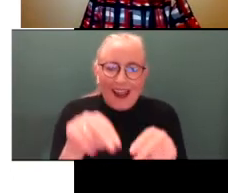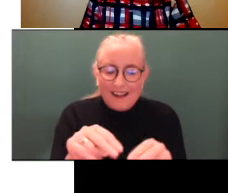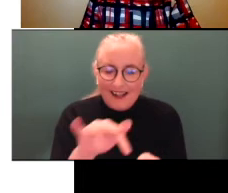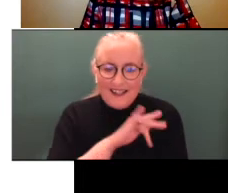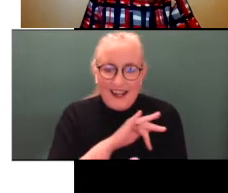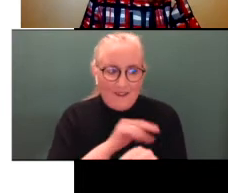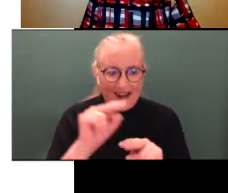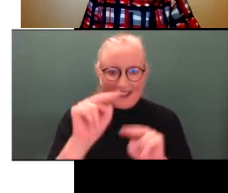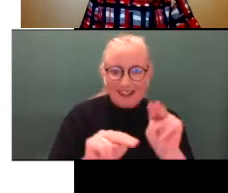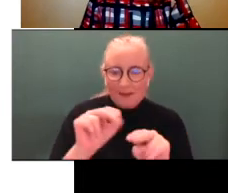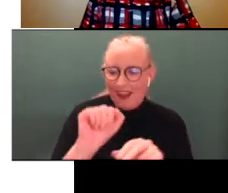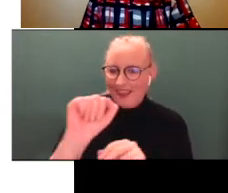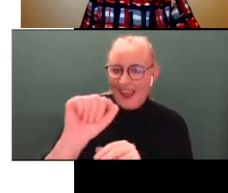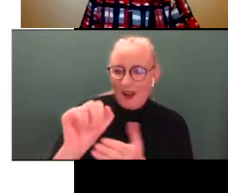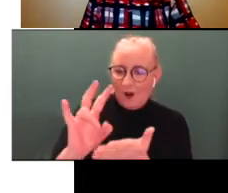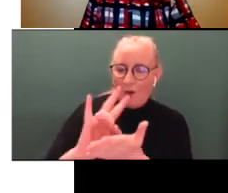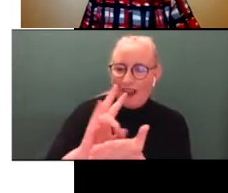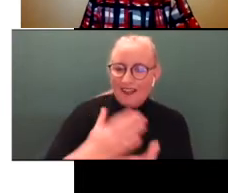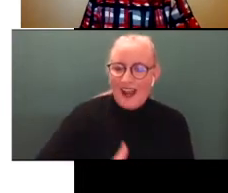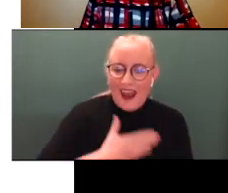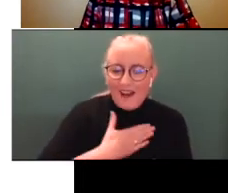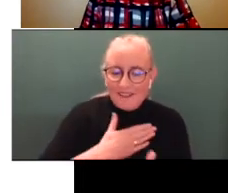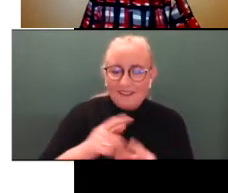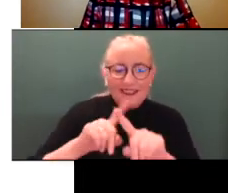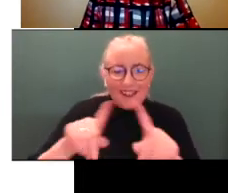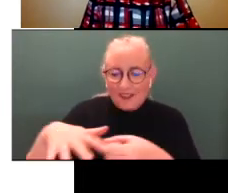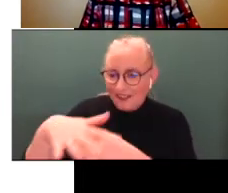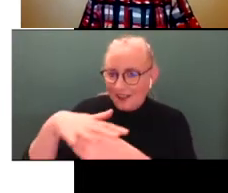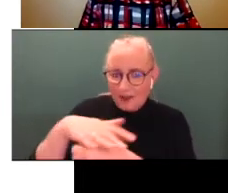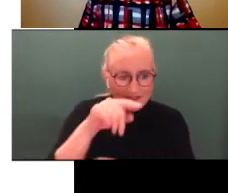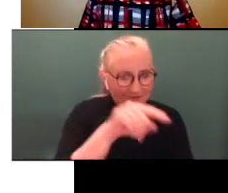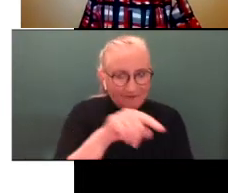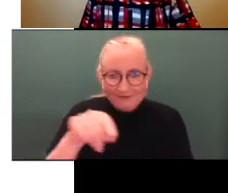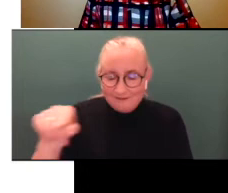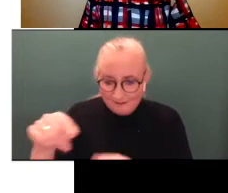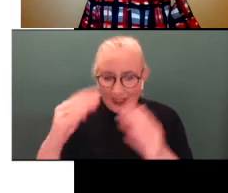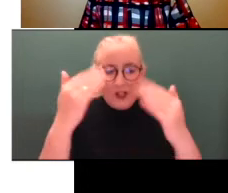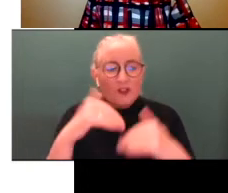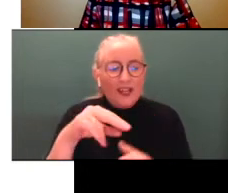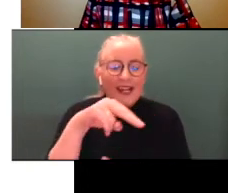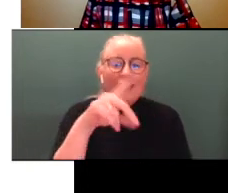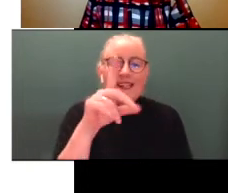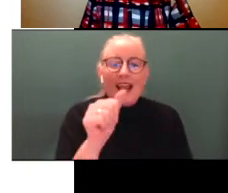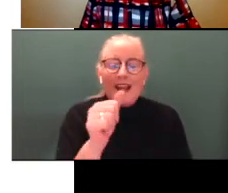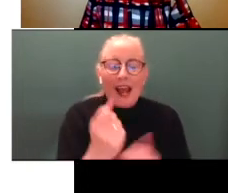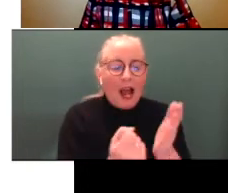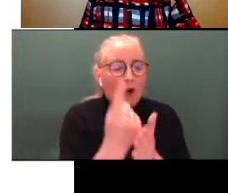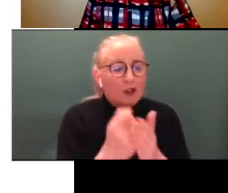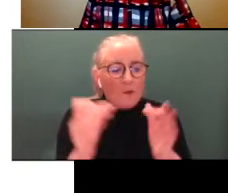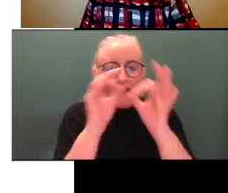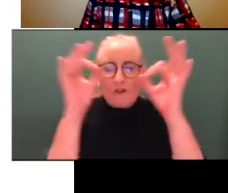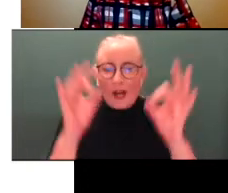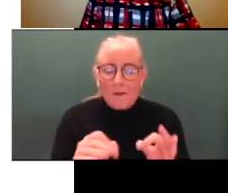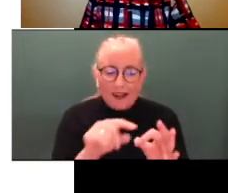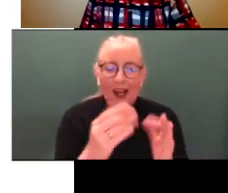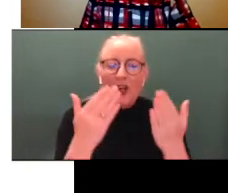an assessment of their quality of life in the different domains. NDA outcomes framework was used to assess outcomes